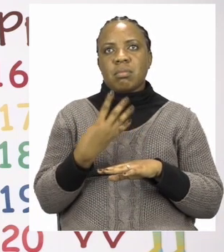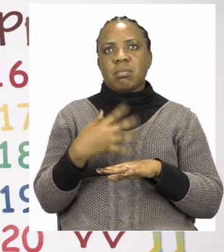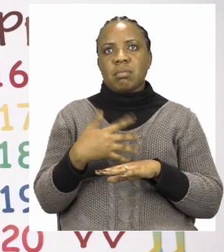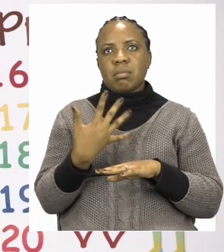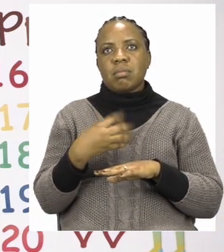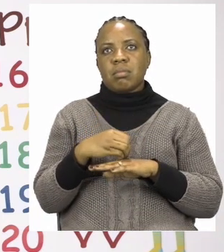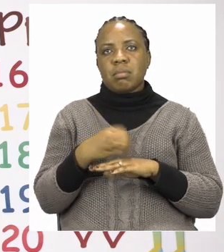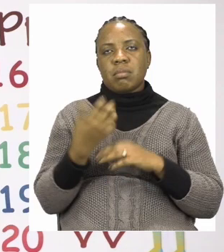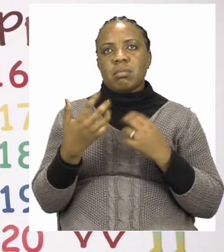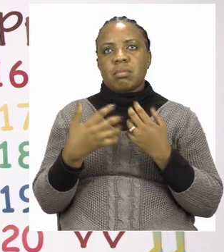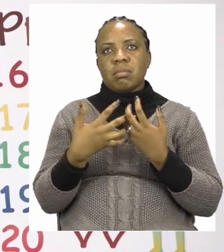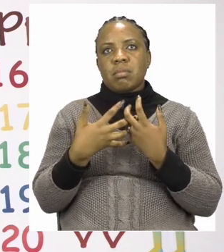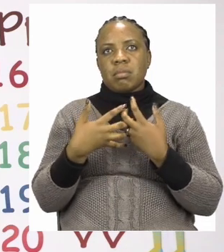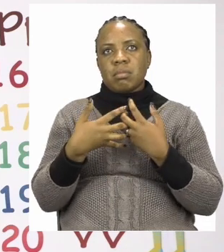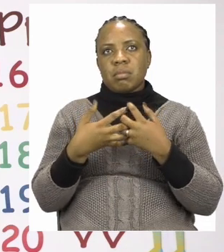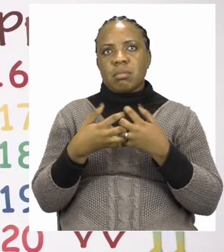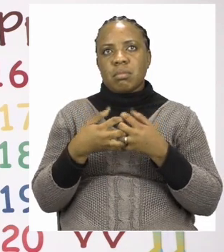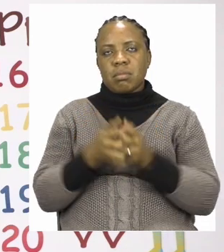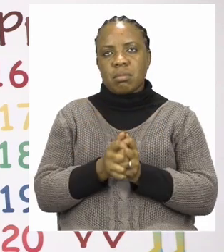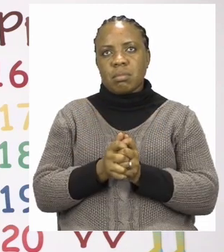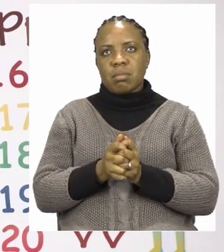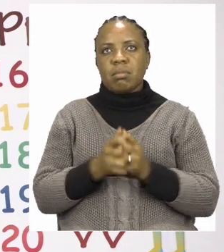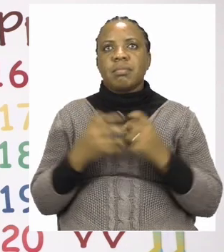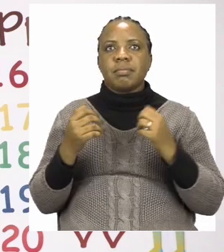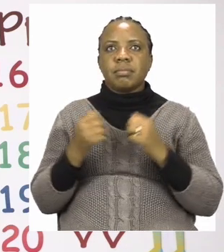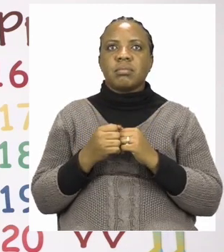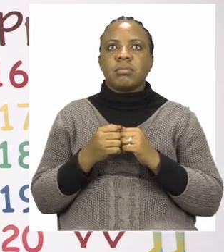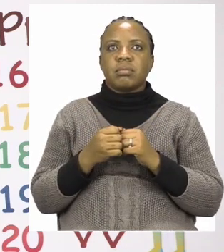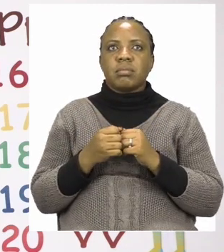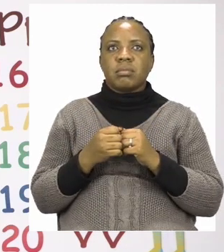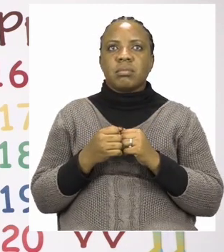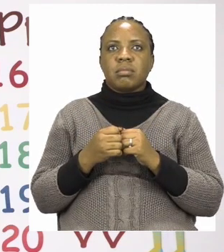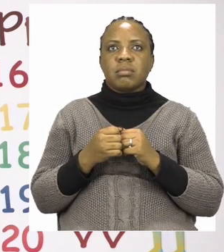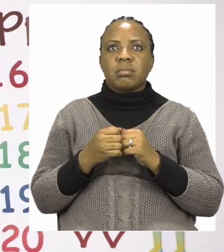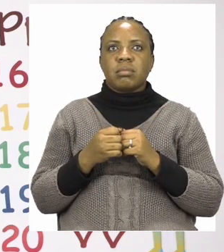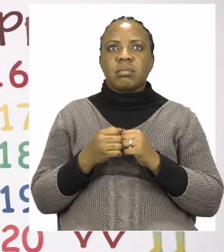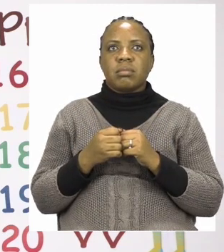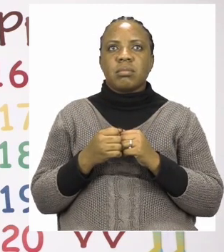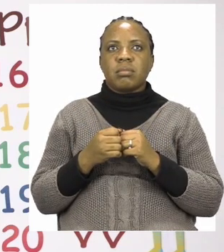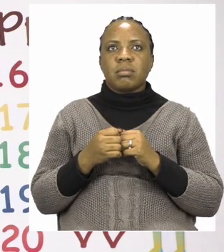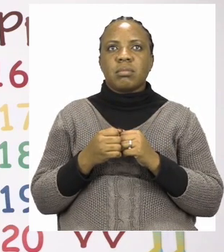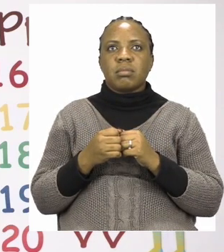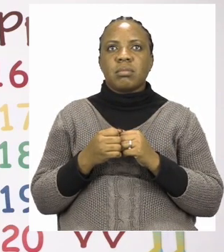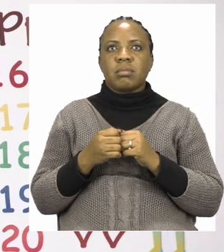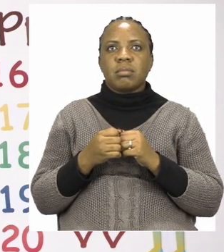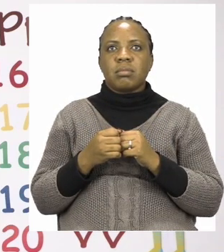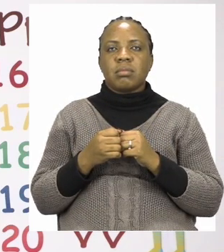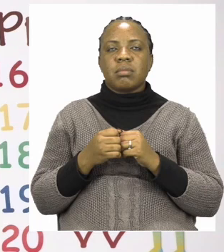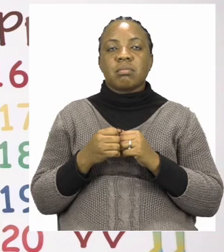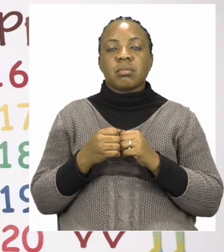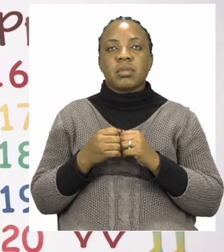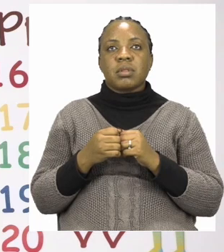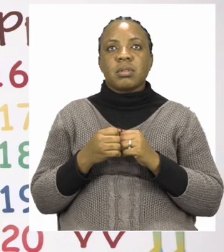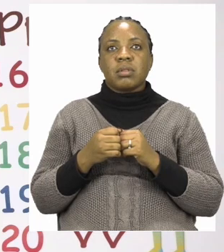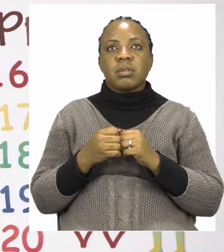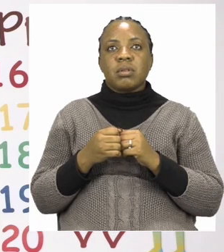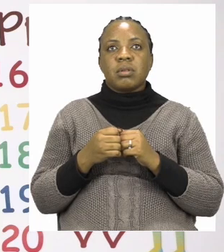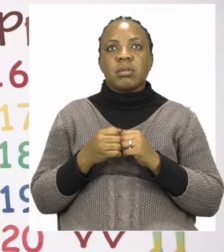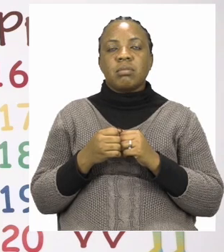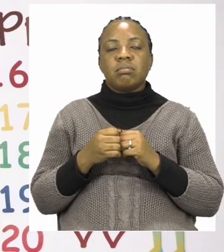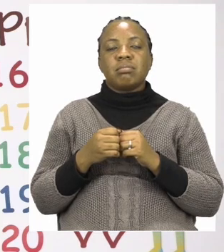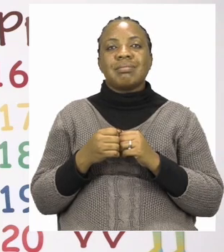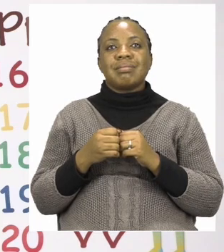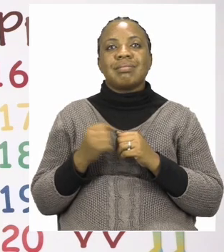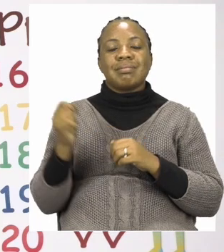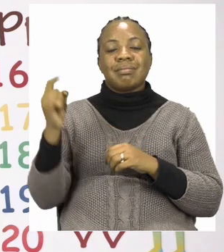Saturday, and Sunday. They are asking for the second day, or rather, the day after